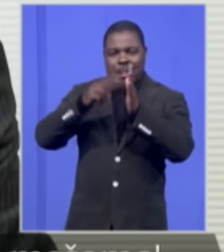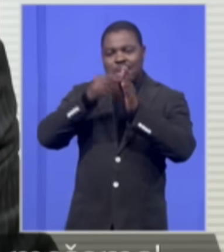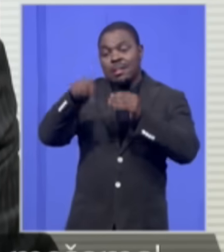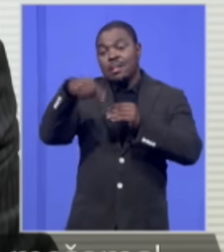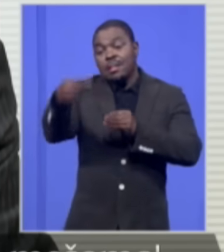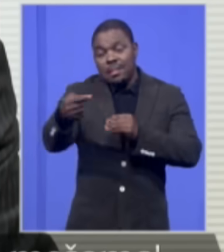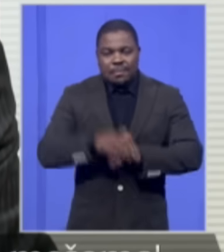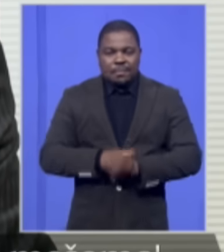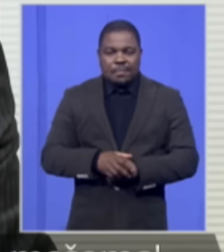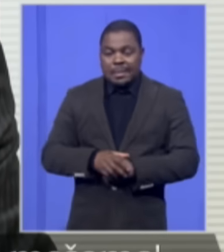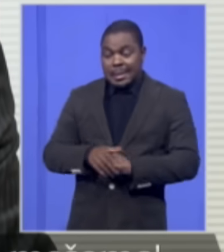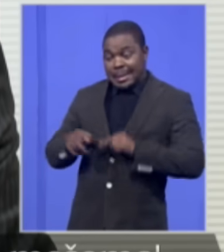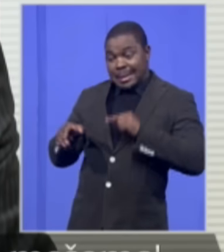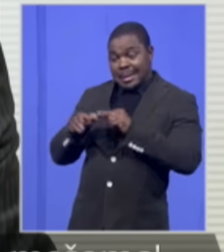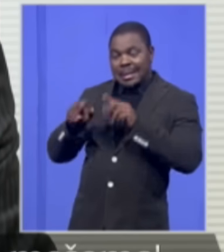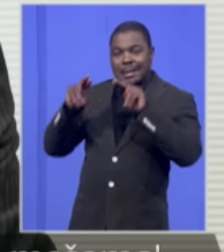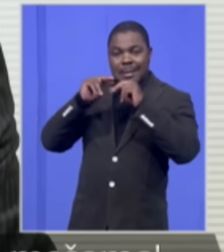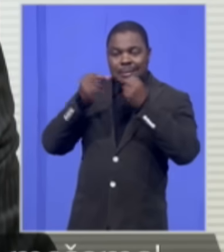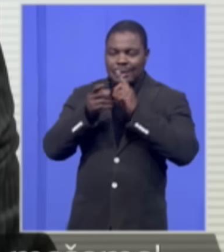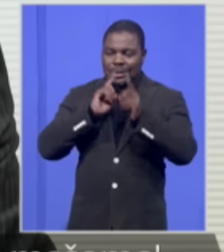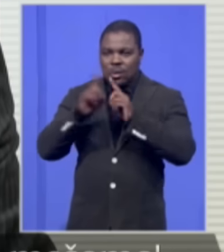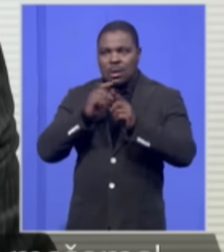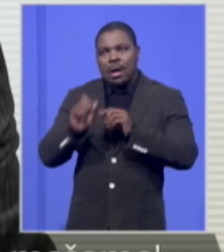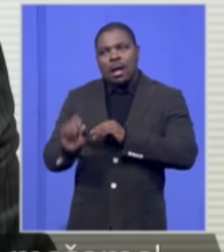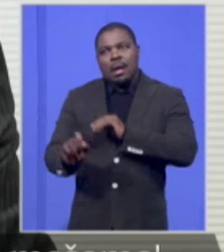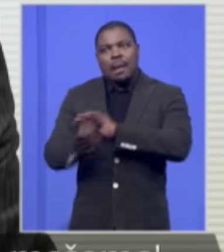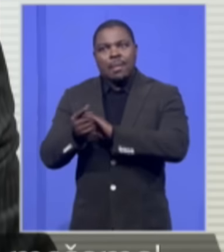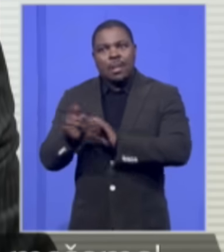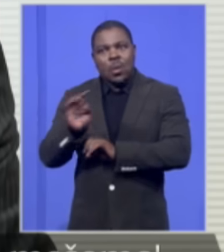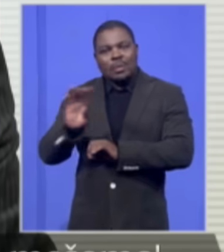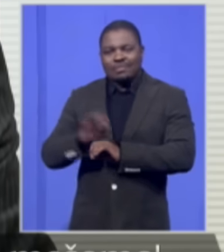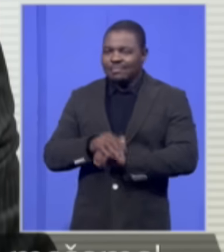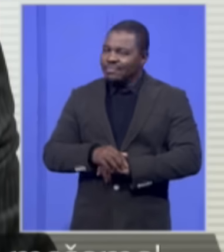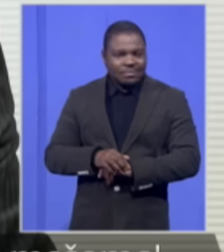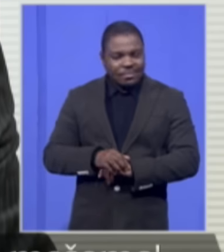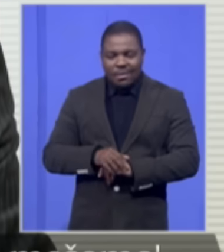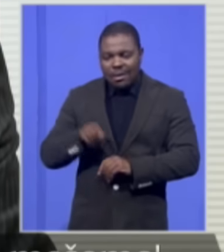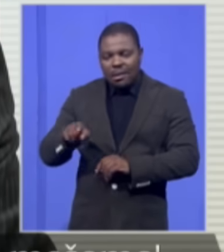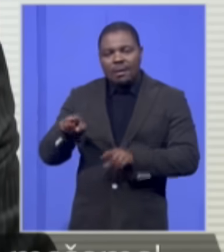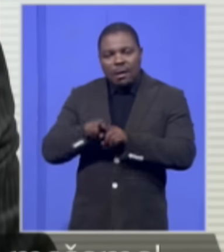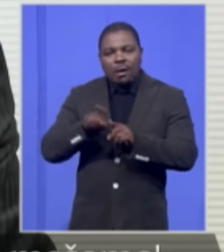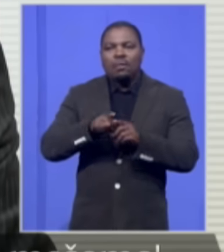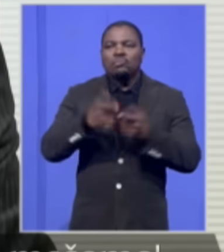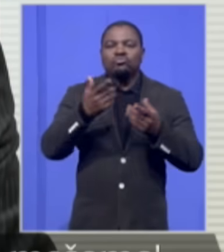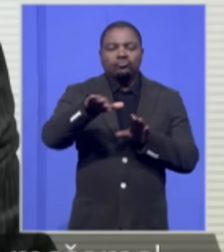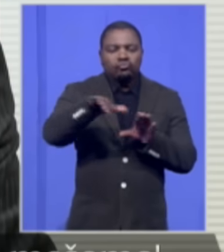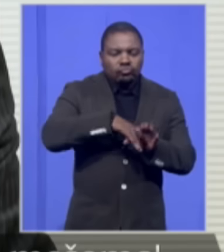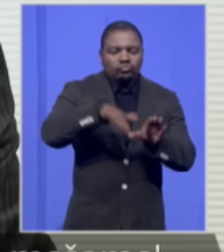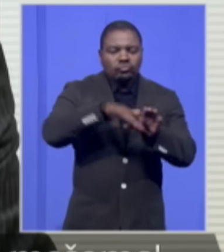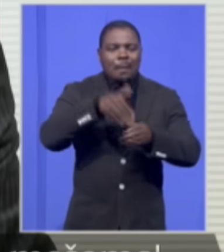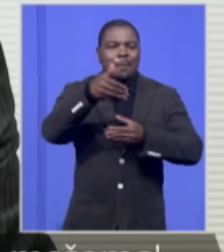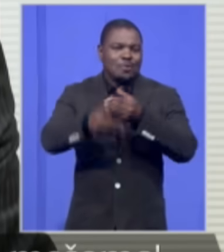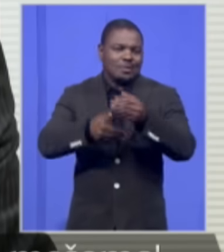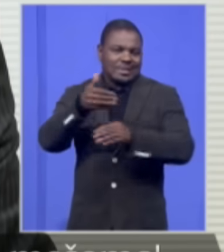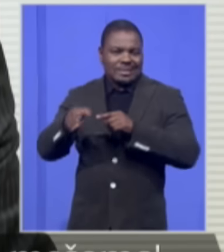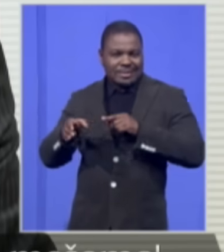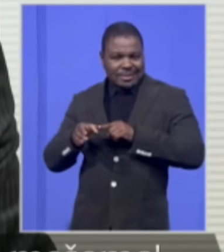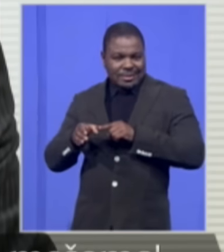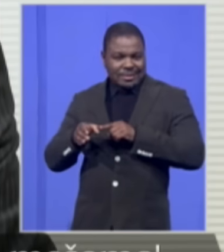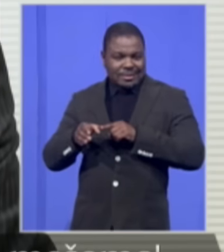national dialogue itself is not an event. Rather, it will be a participatory process